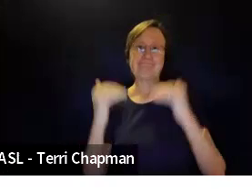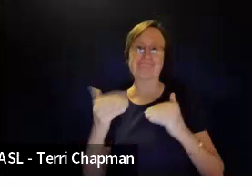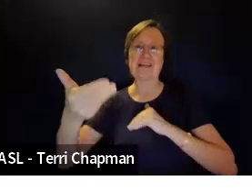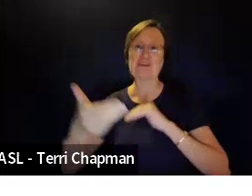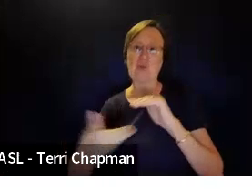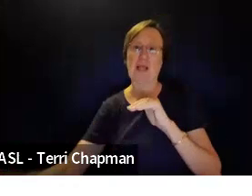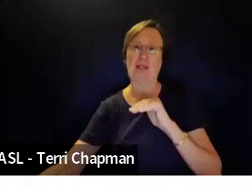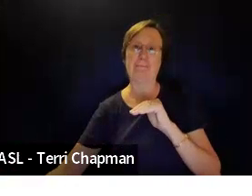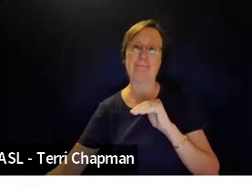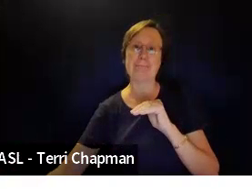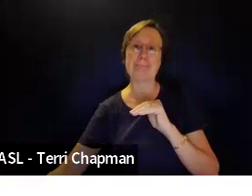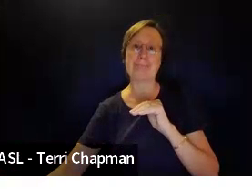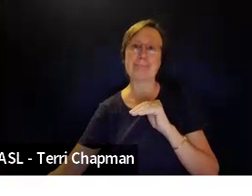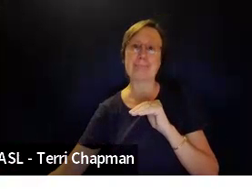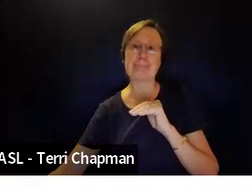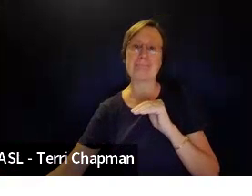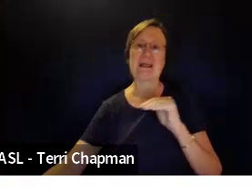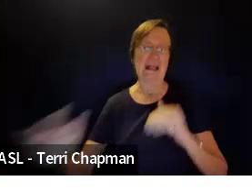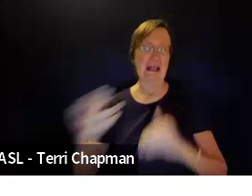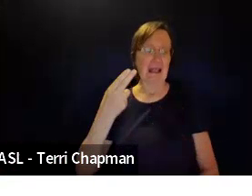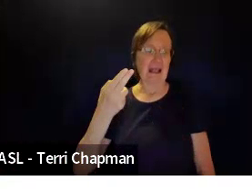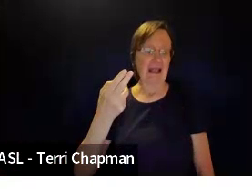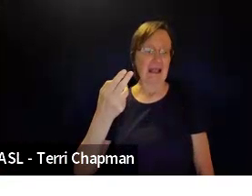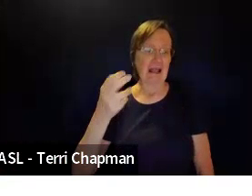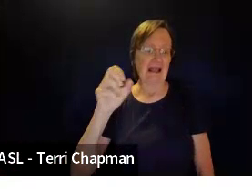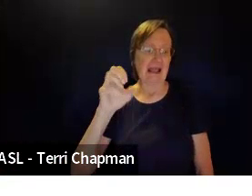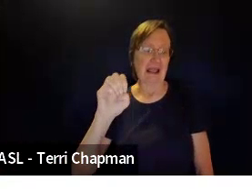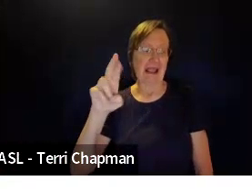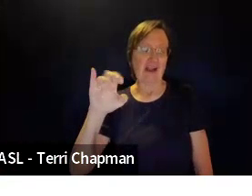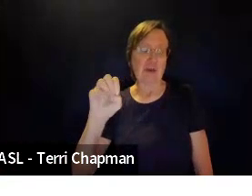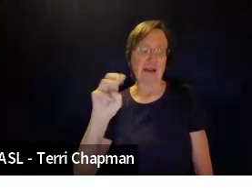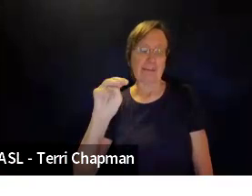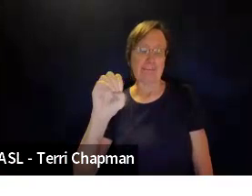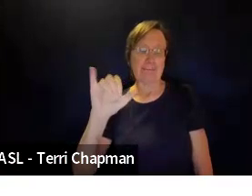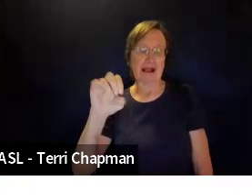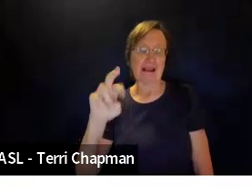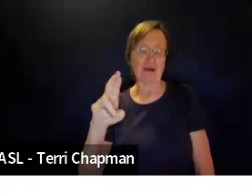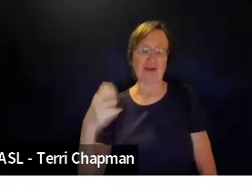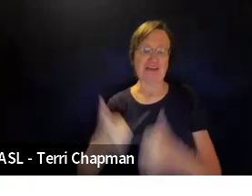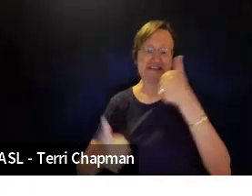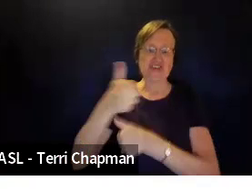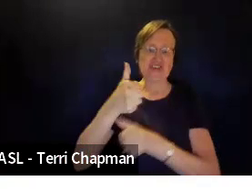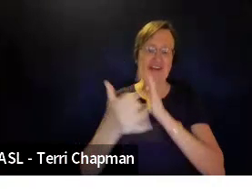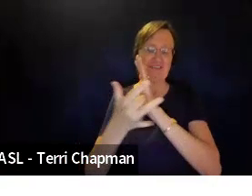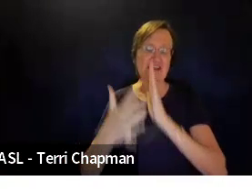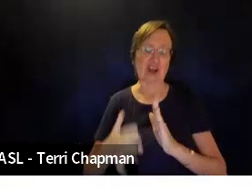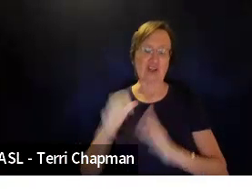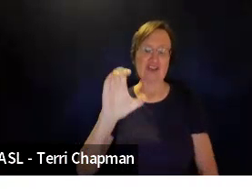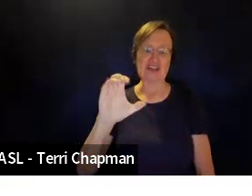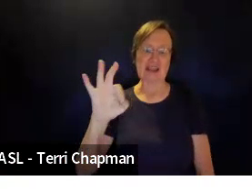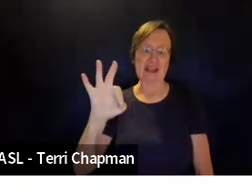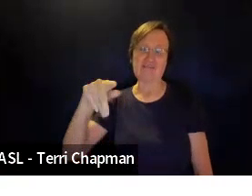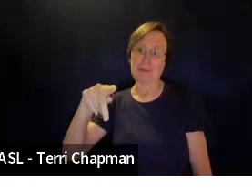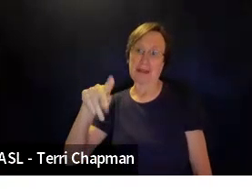Technologist at the Consumer Federal Protection Bureau, CFPB, on biometrics of